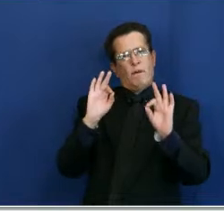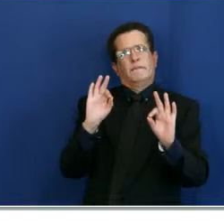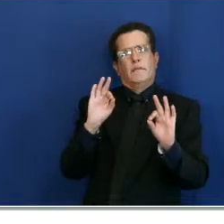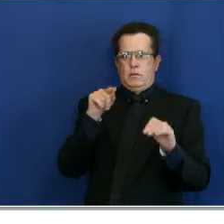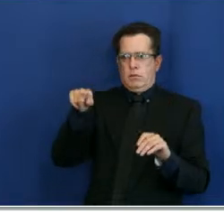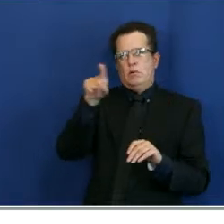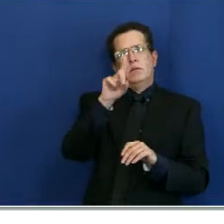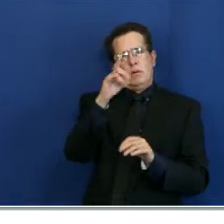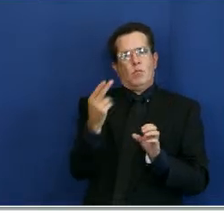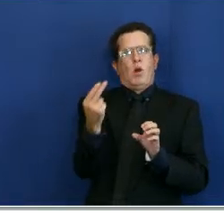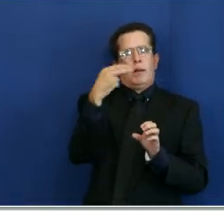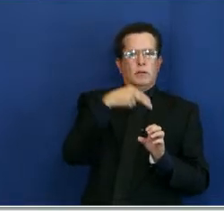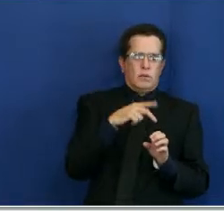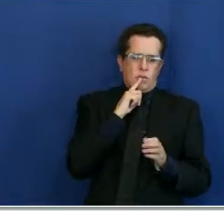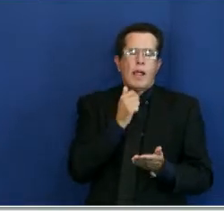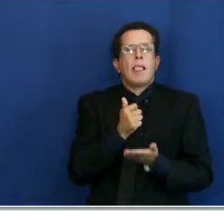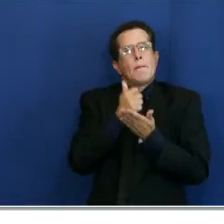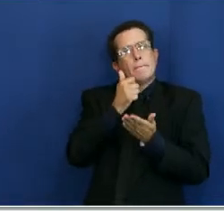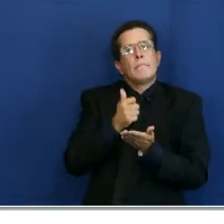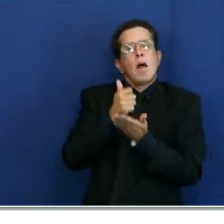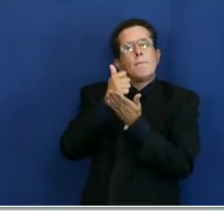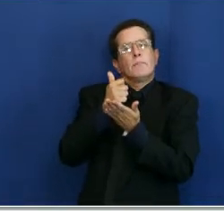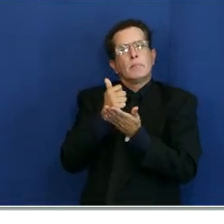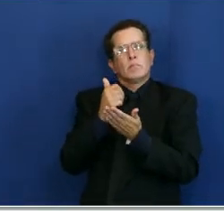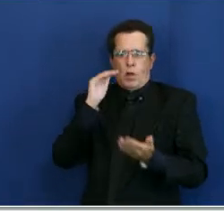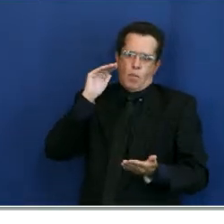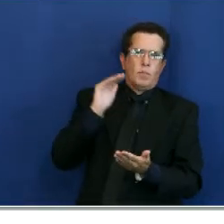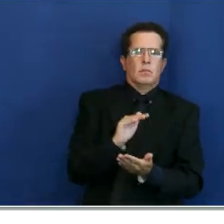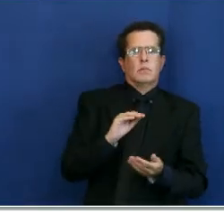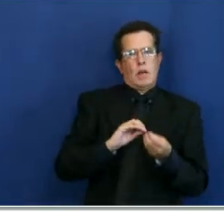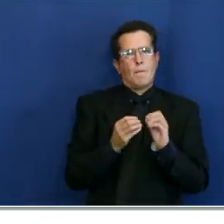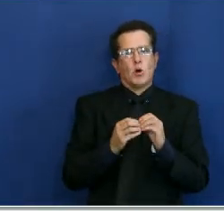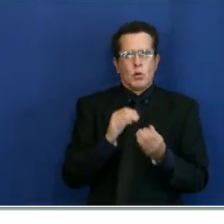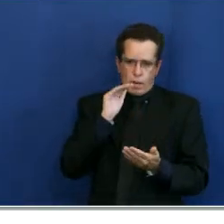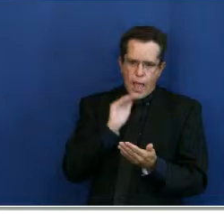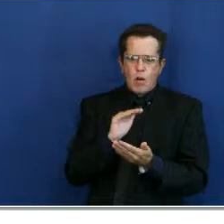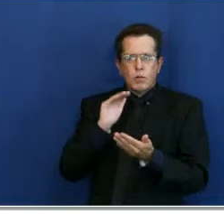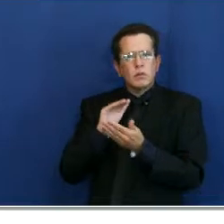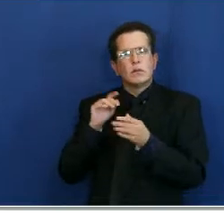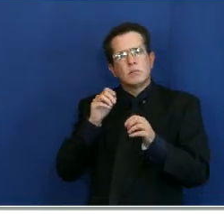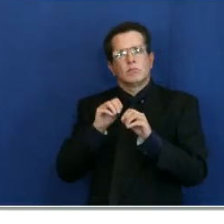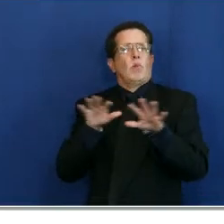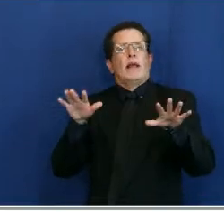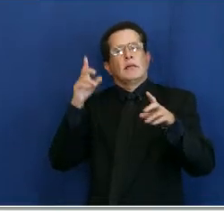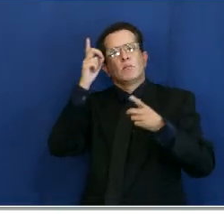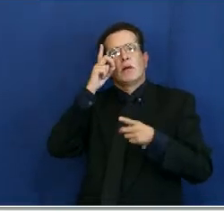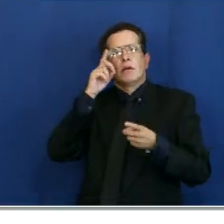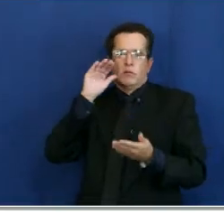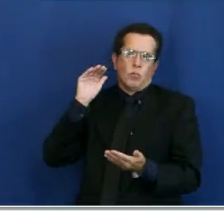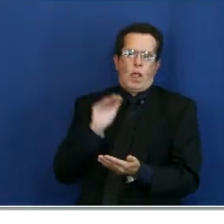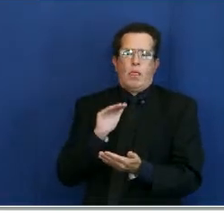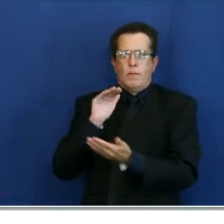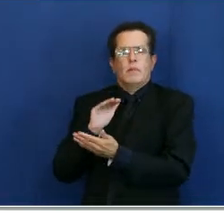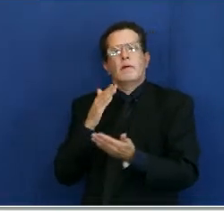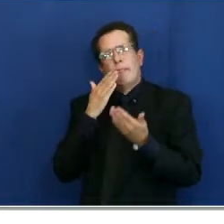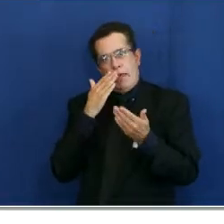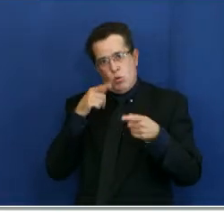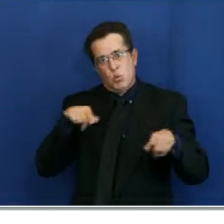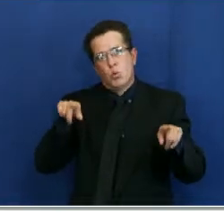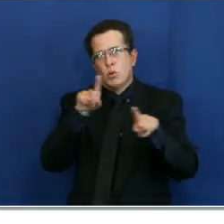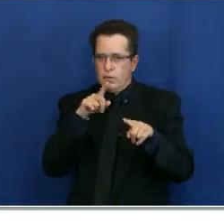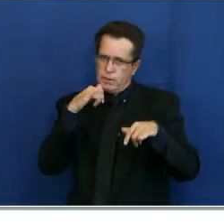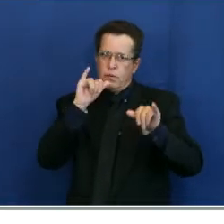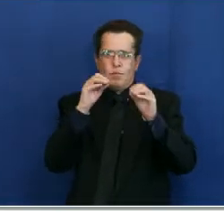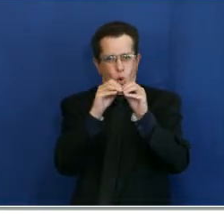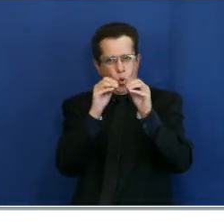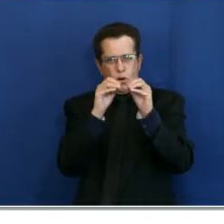have participated in helping to make our results normalize, those that have done so to date. Continuing these